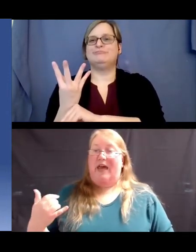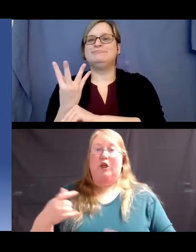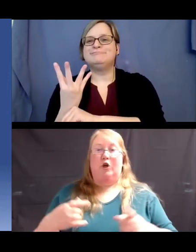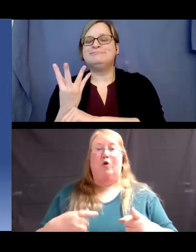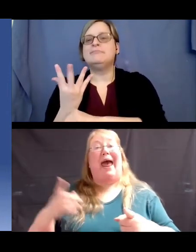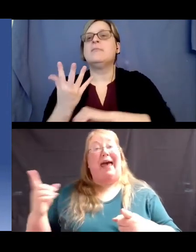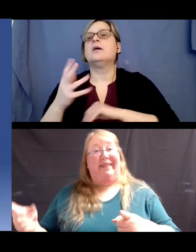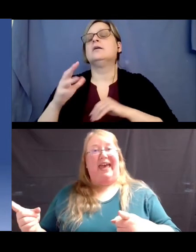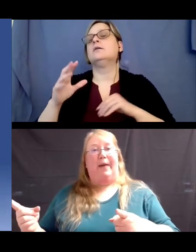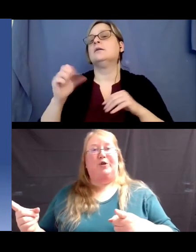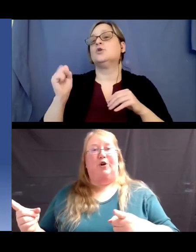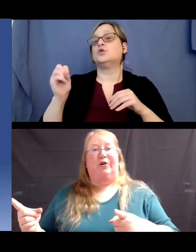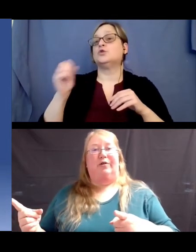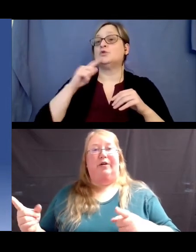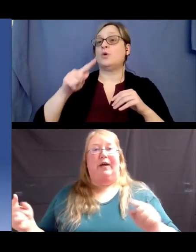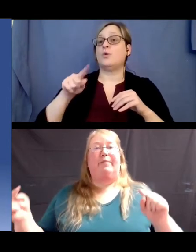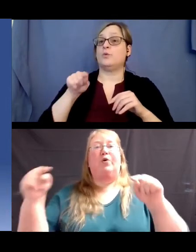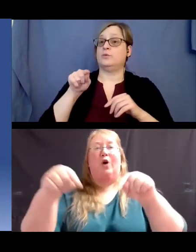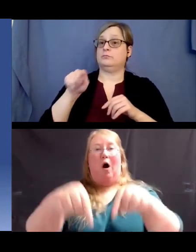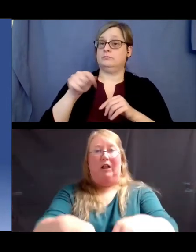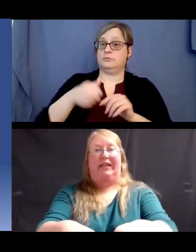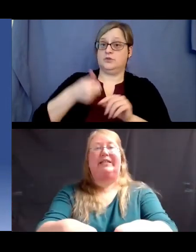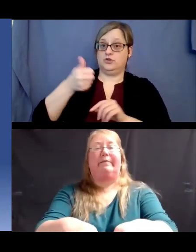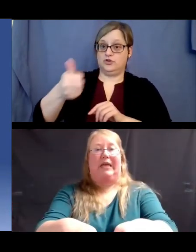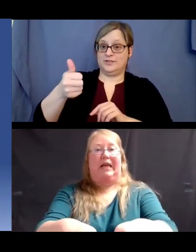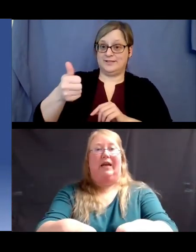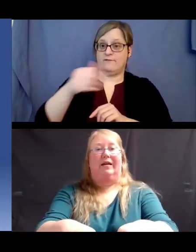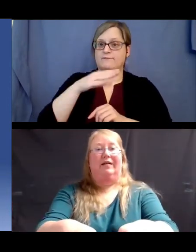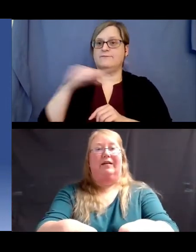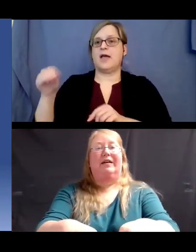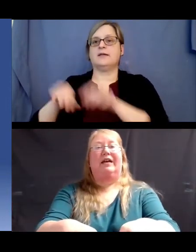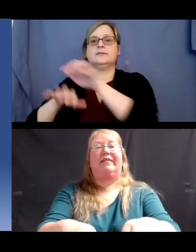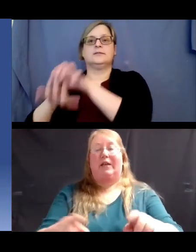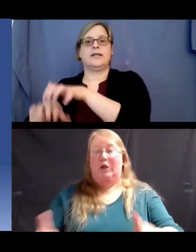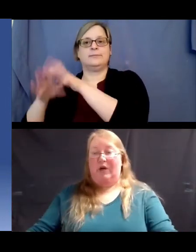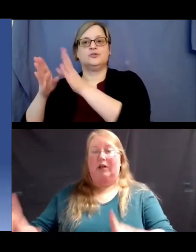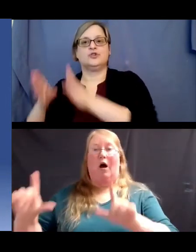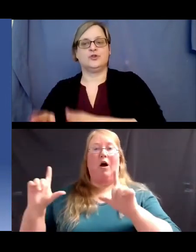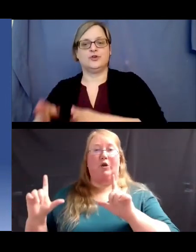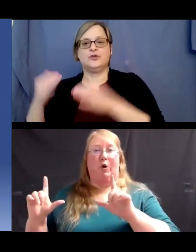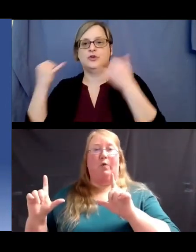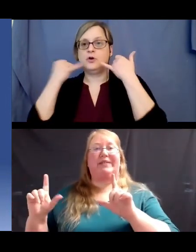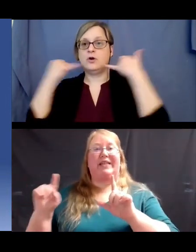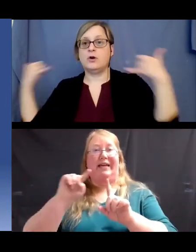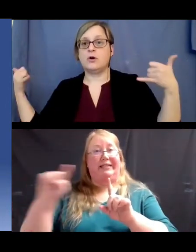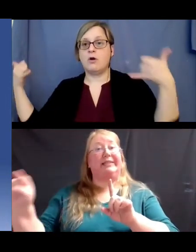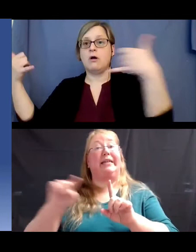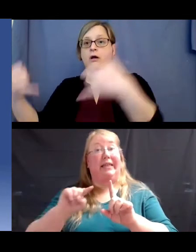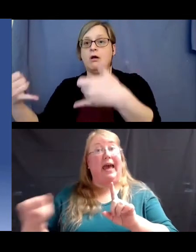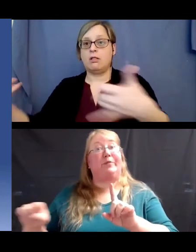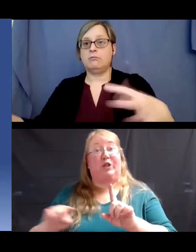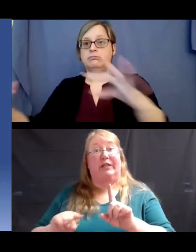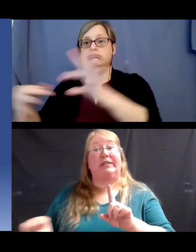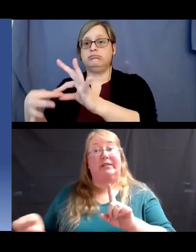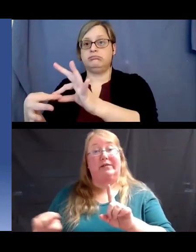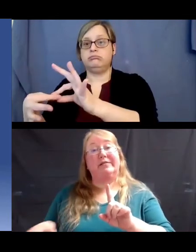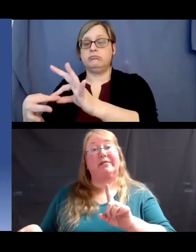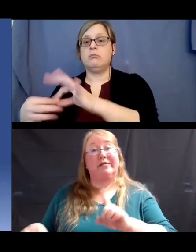so that you and the captioner can both call into the meeting, and then you can log on to a website to see the